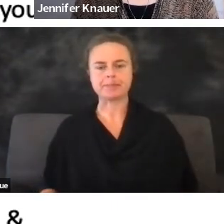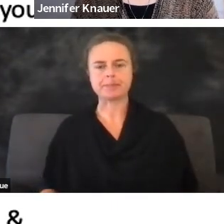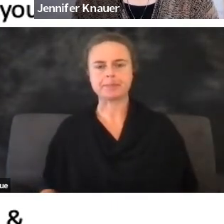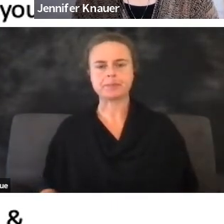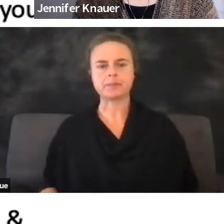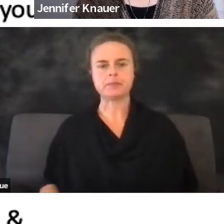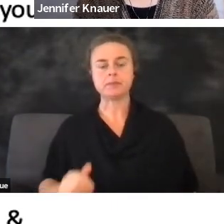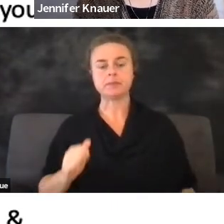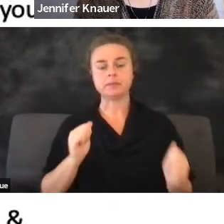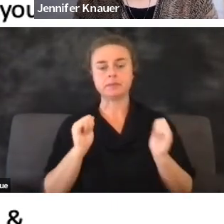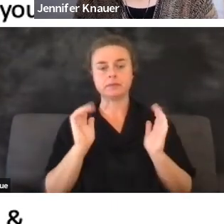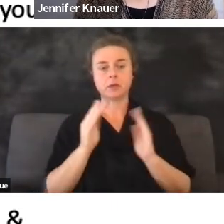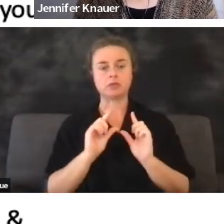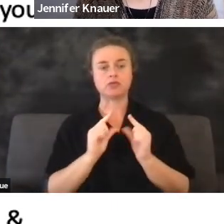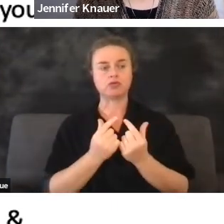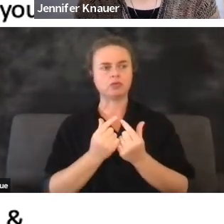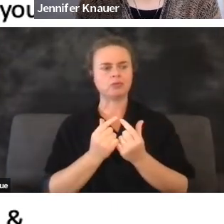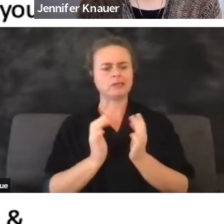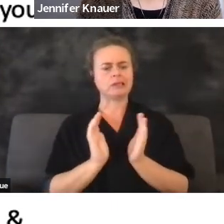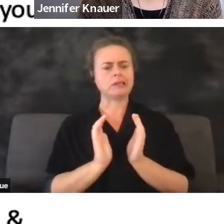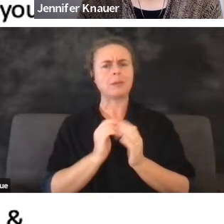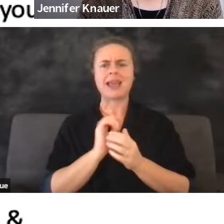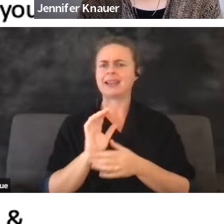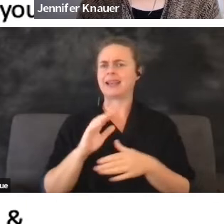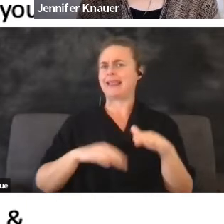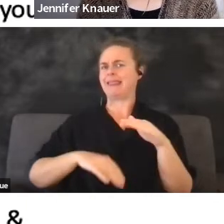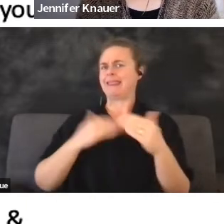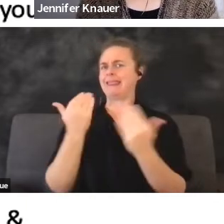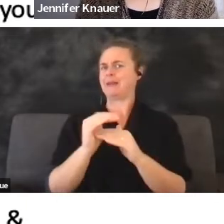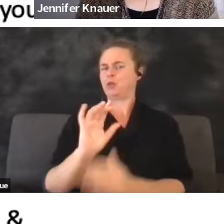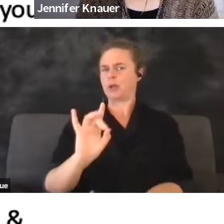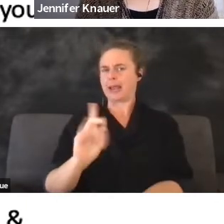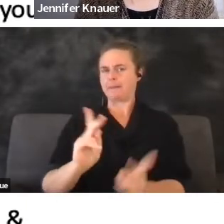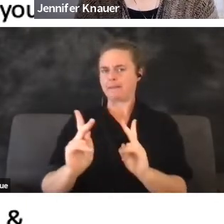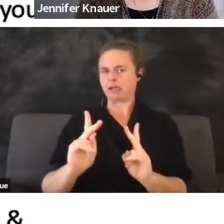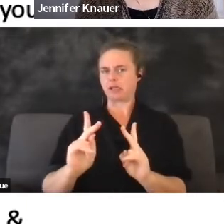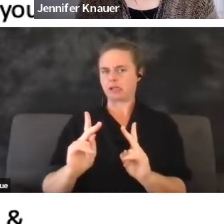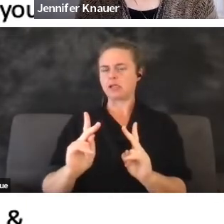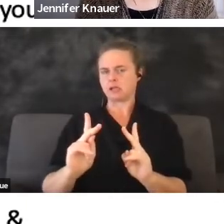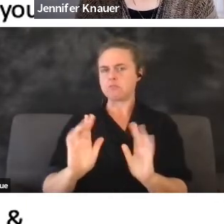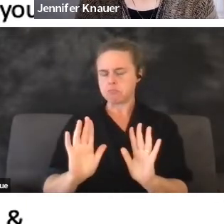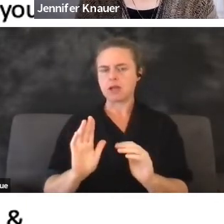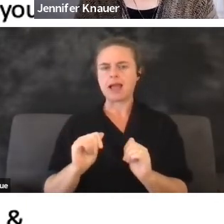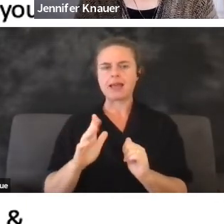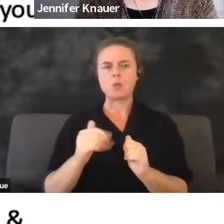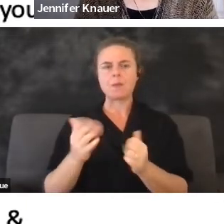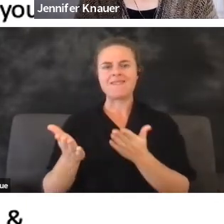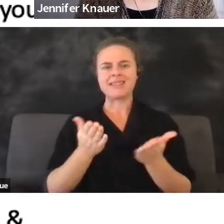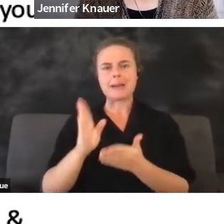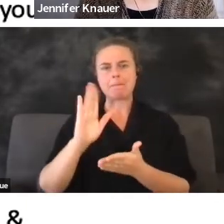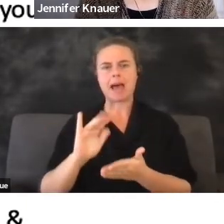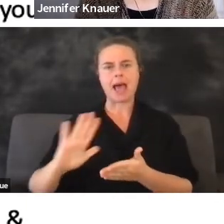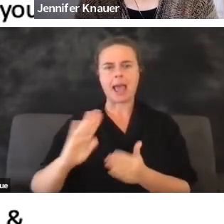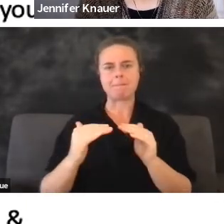Small groups of, I think there'll be no more than 8 people per group. They're peer facilitated, meaning that